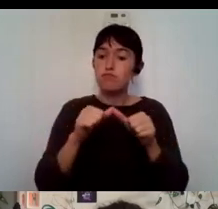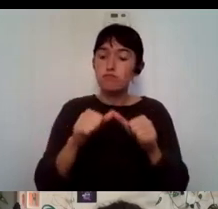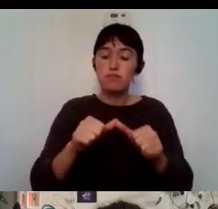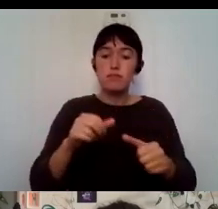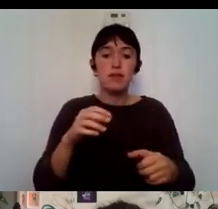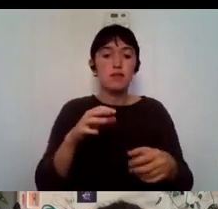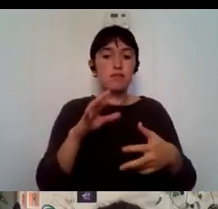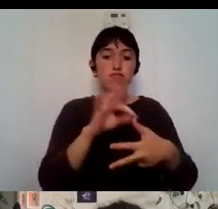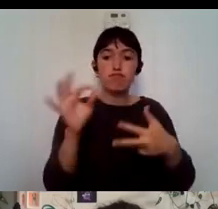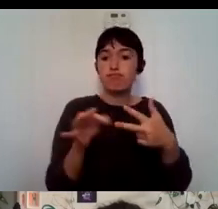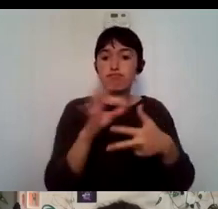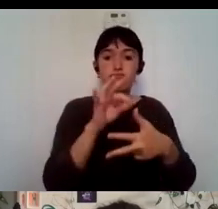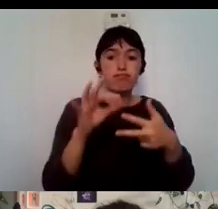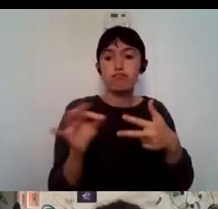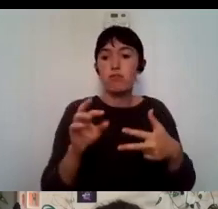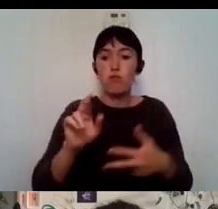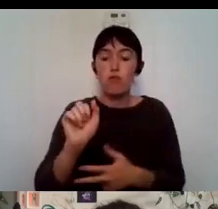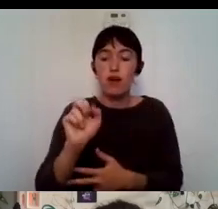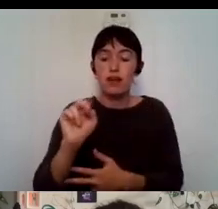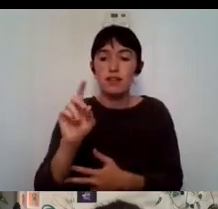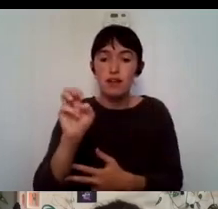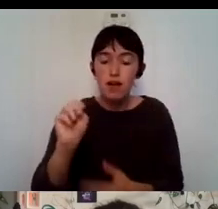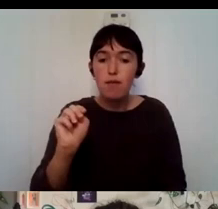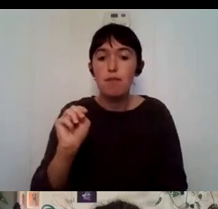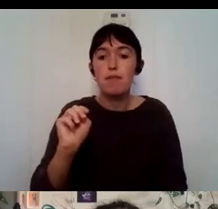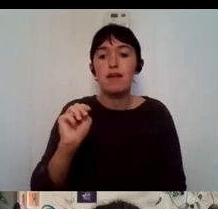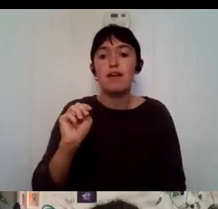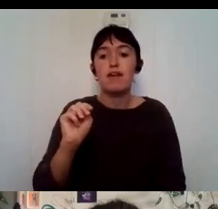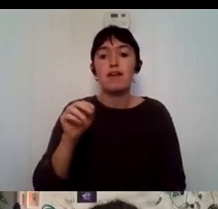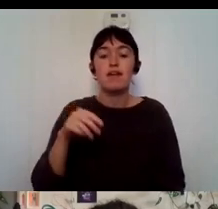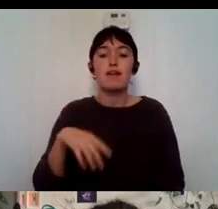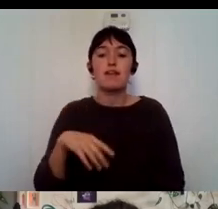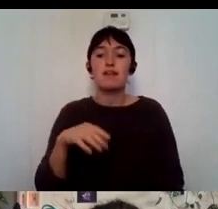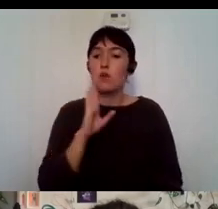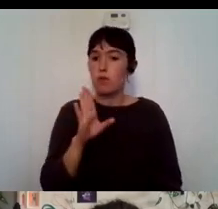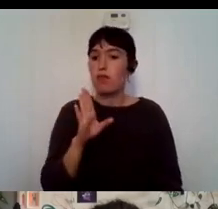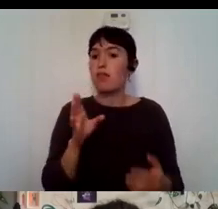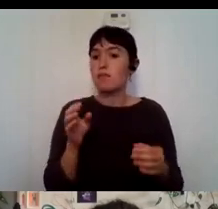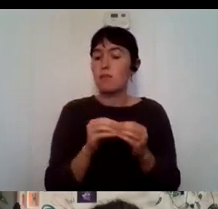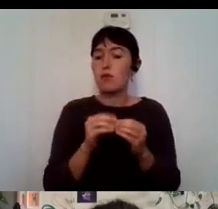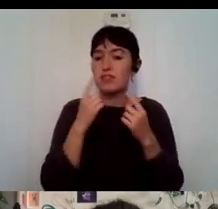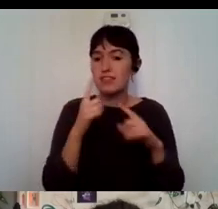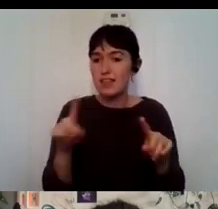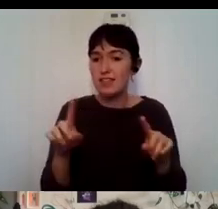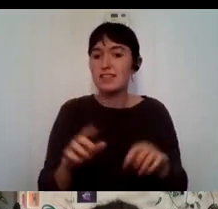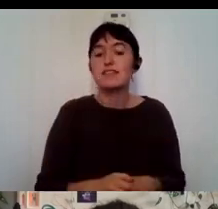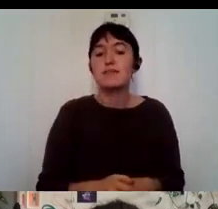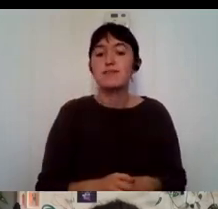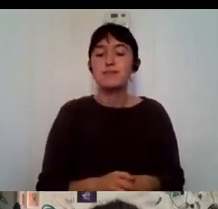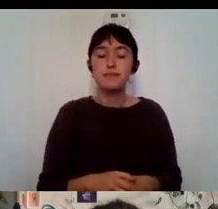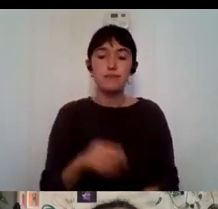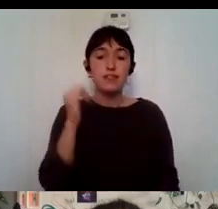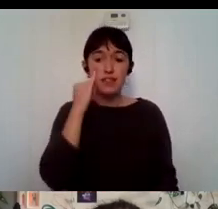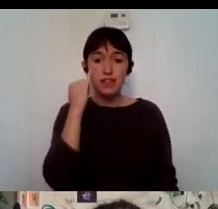all of the other responses, it's like a tell in poker, right? You're more predictable in what you're going to